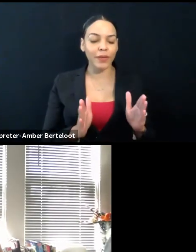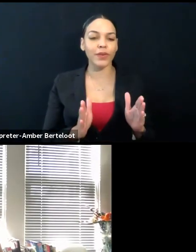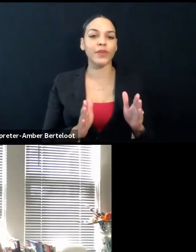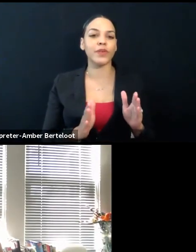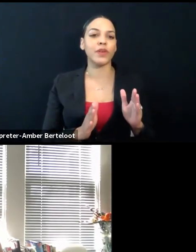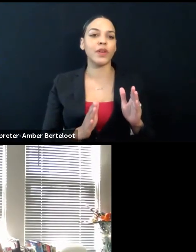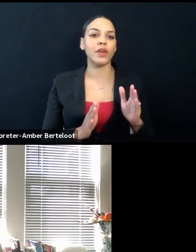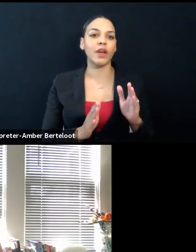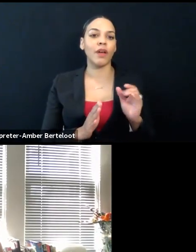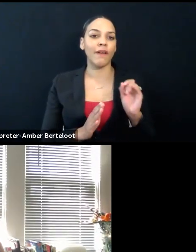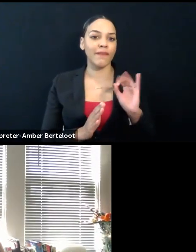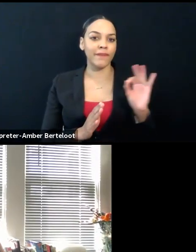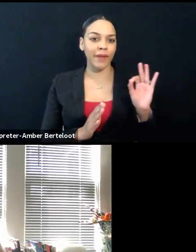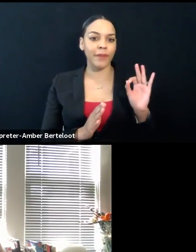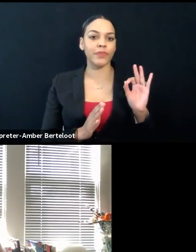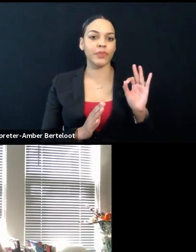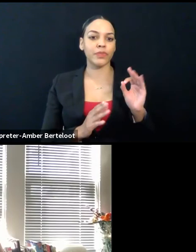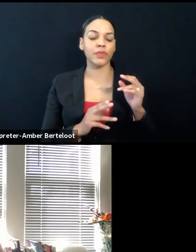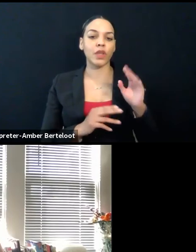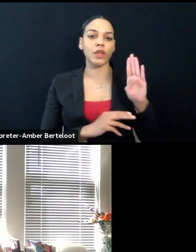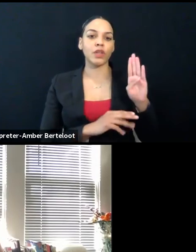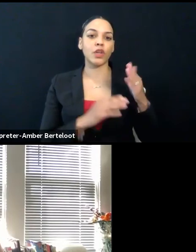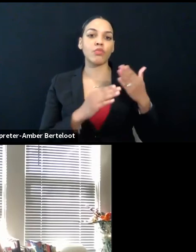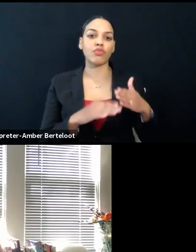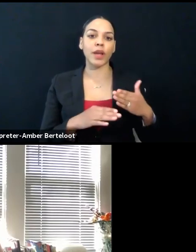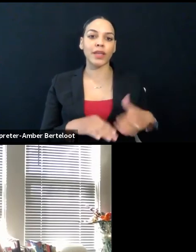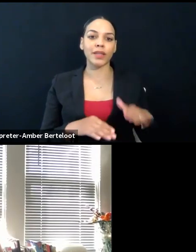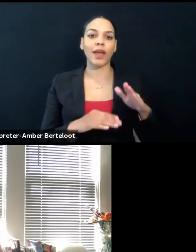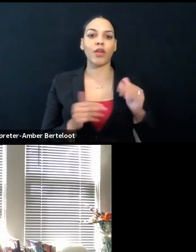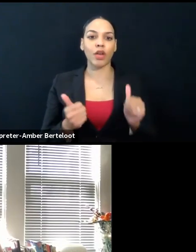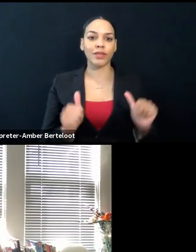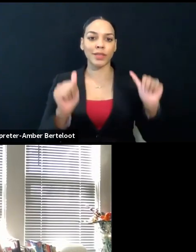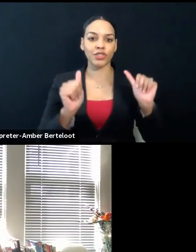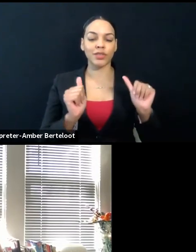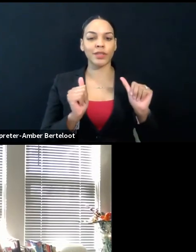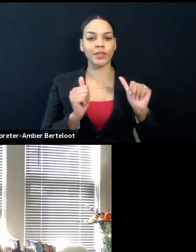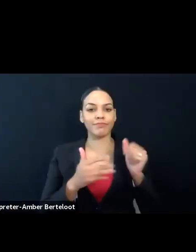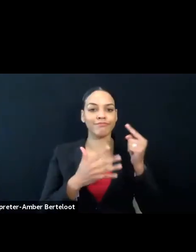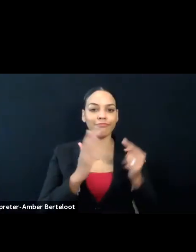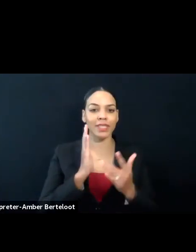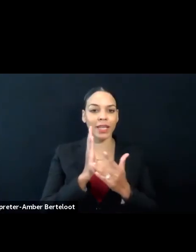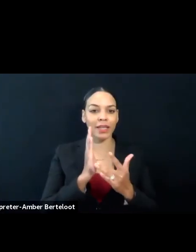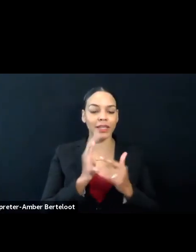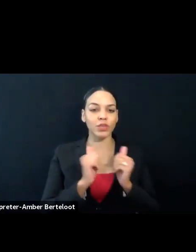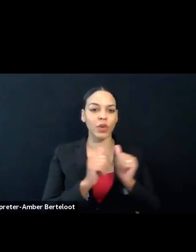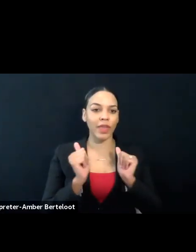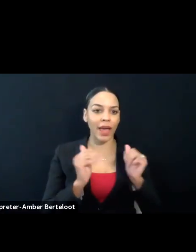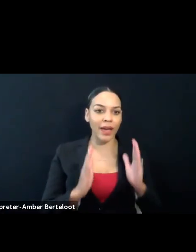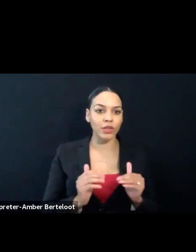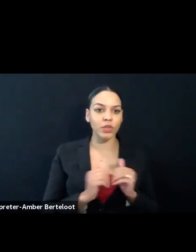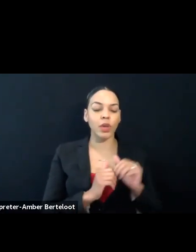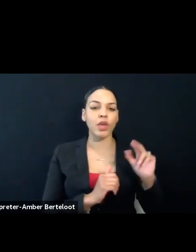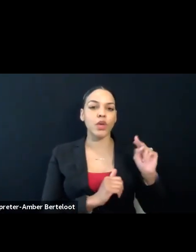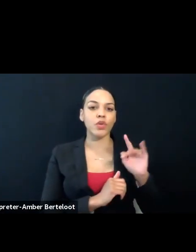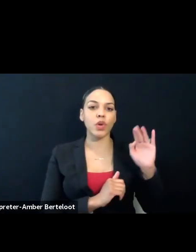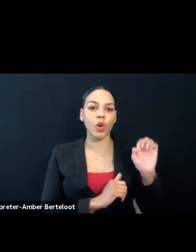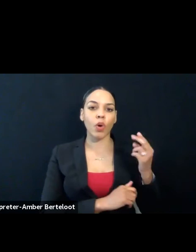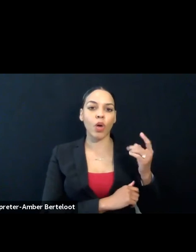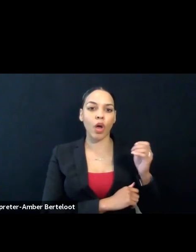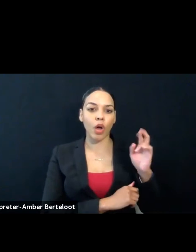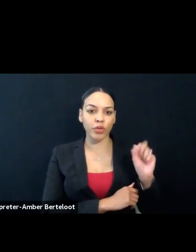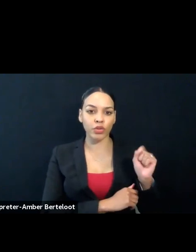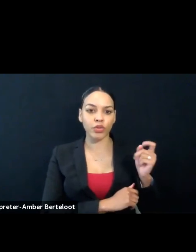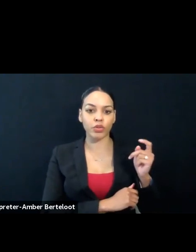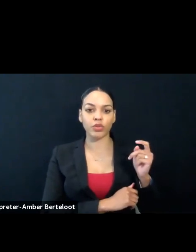of Breaking Down Audition Techniques for Actors with Nicole Hodges Persley. And this is, join me in welcoming